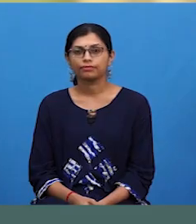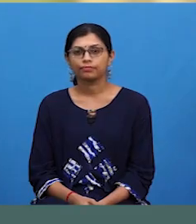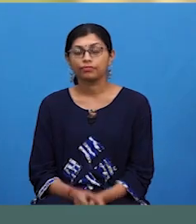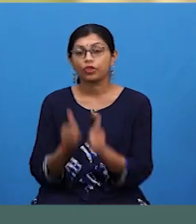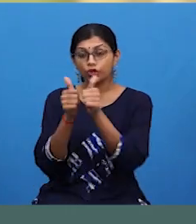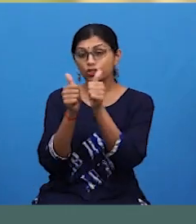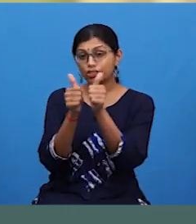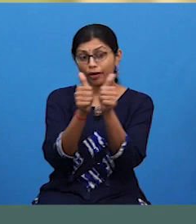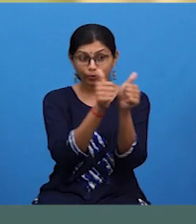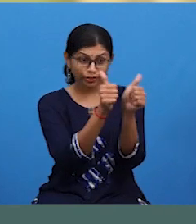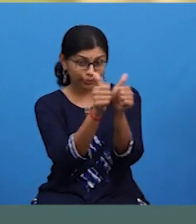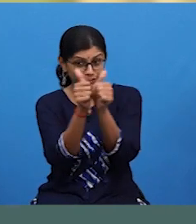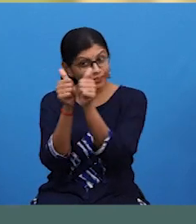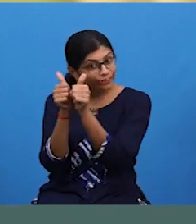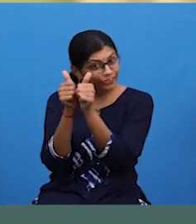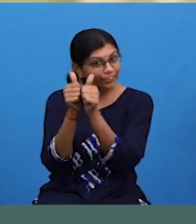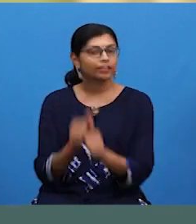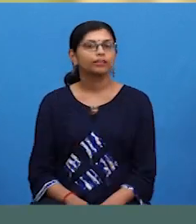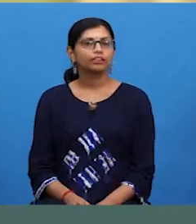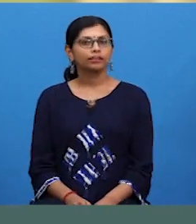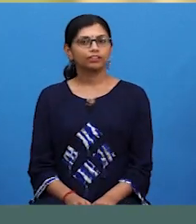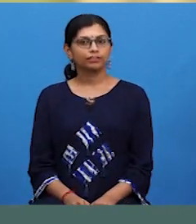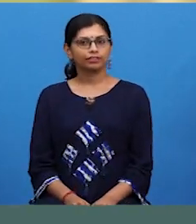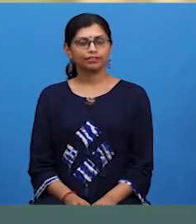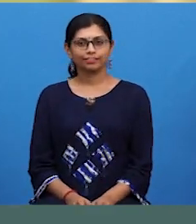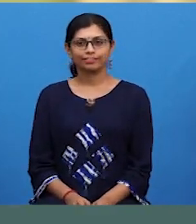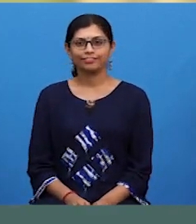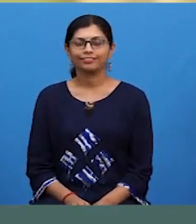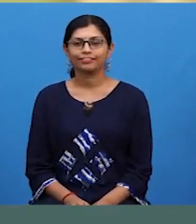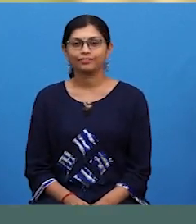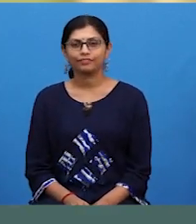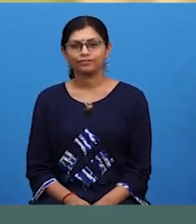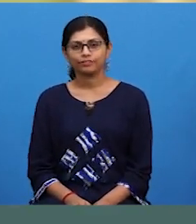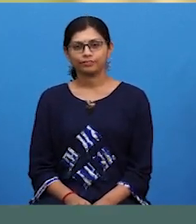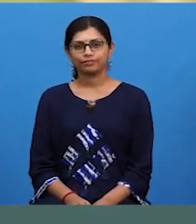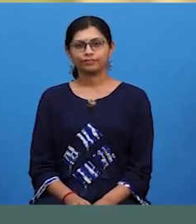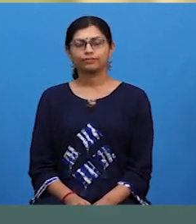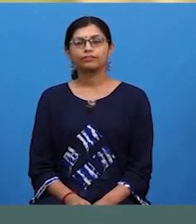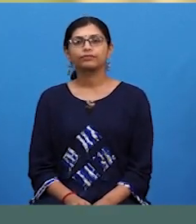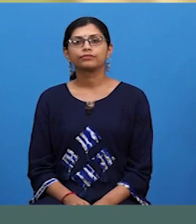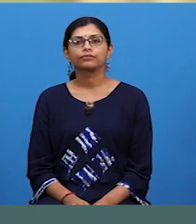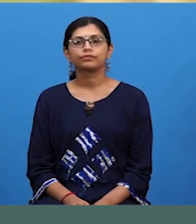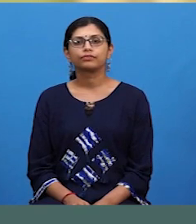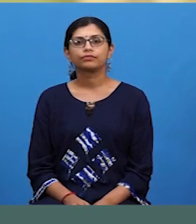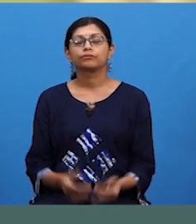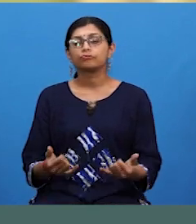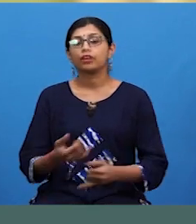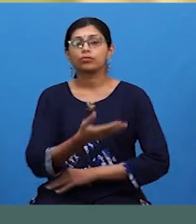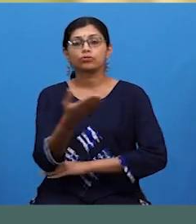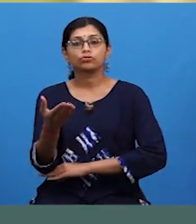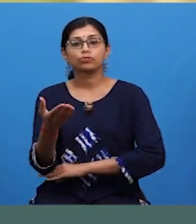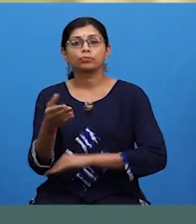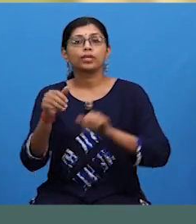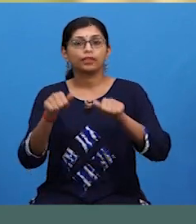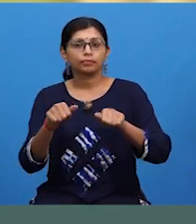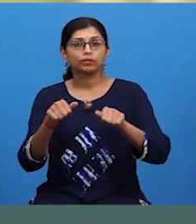Excellent job, boys and girls. That was very nerve-wracking, right? By now, you should be able to tell